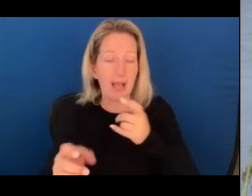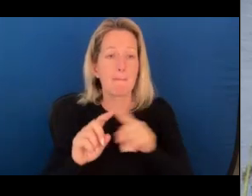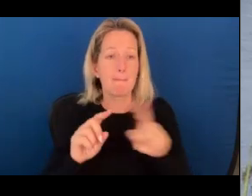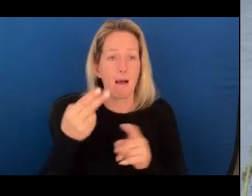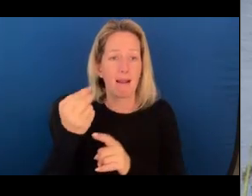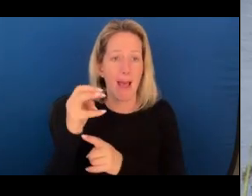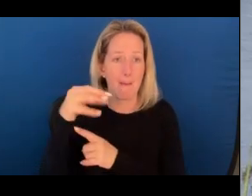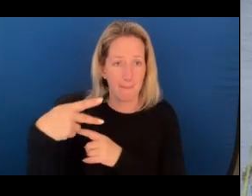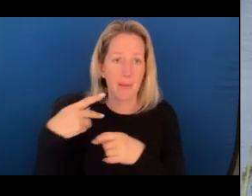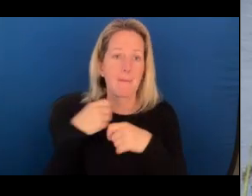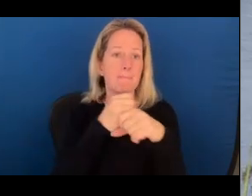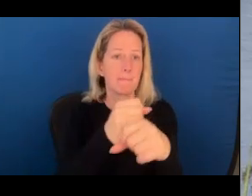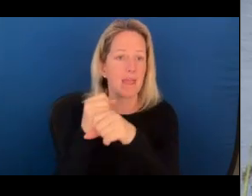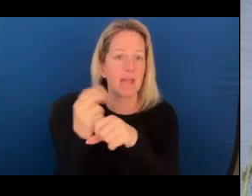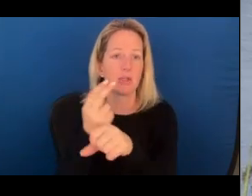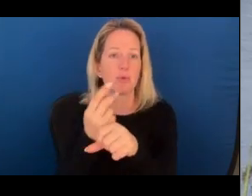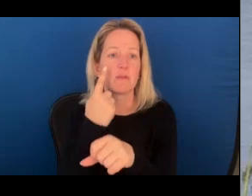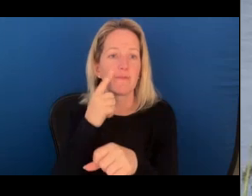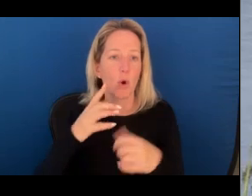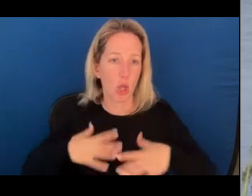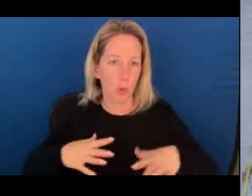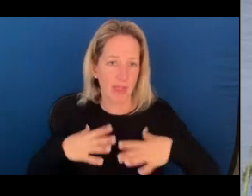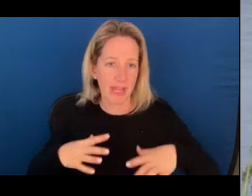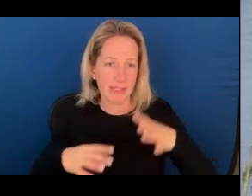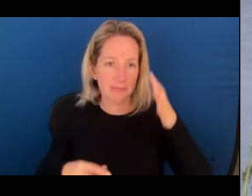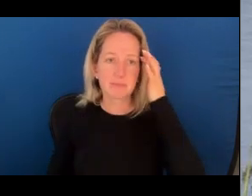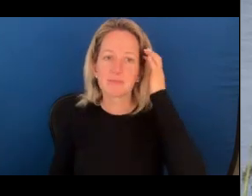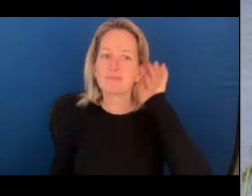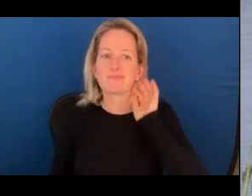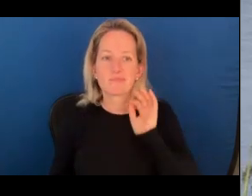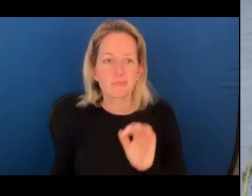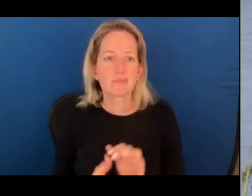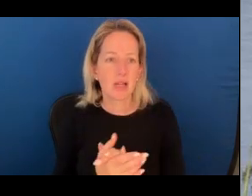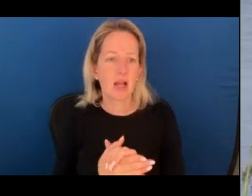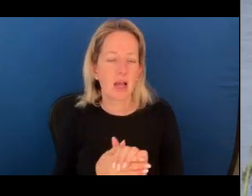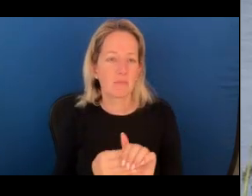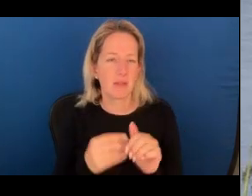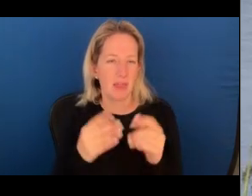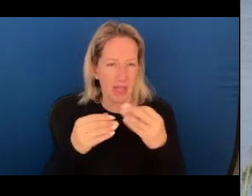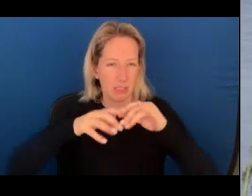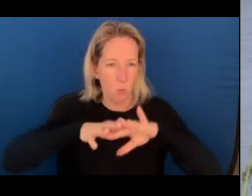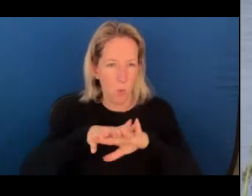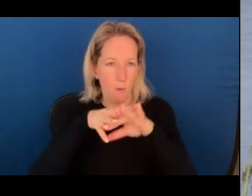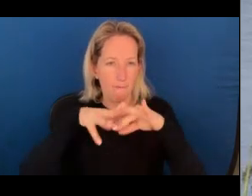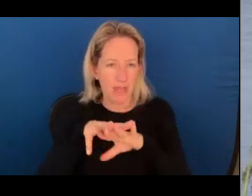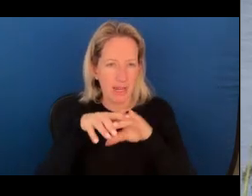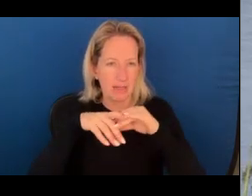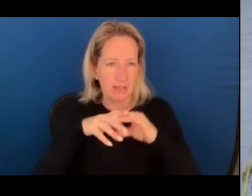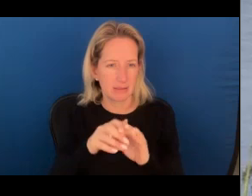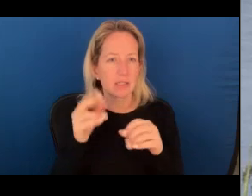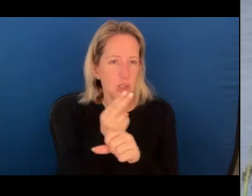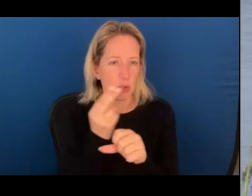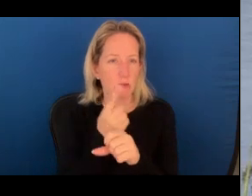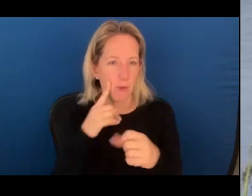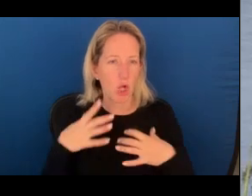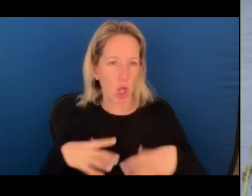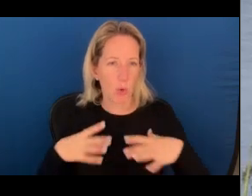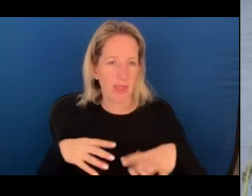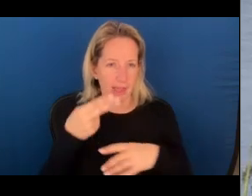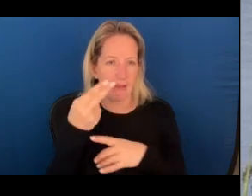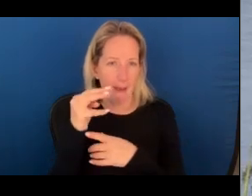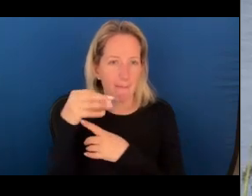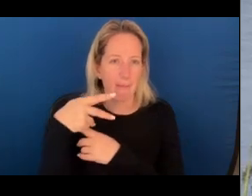for clothing. That's kind of the woven material that ends up being produced with hemp a lot of the time, which